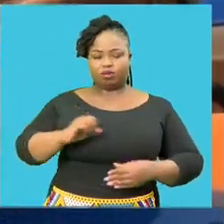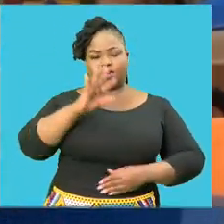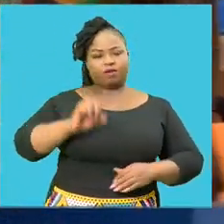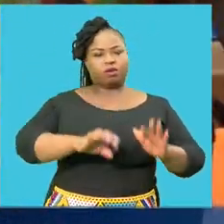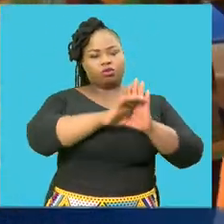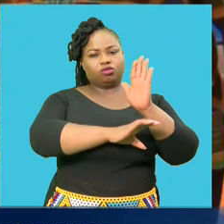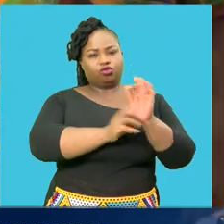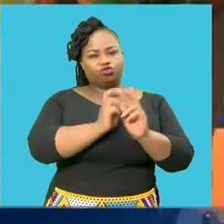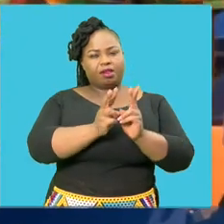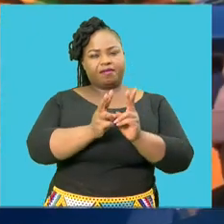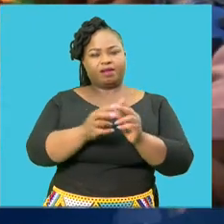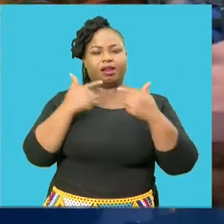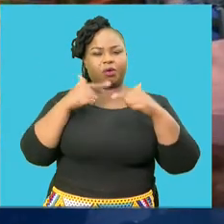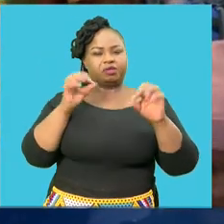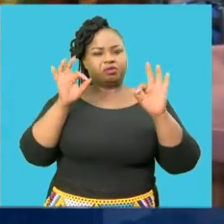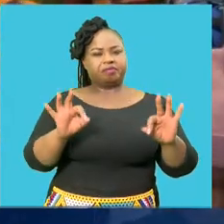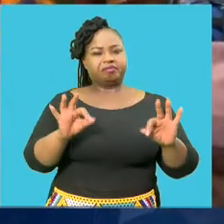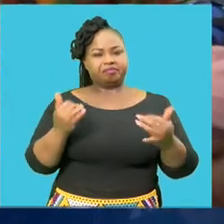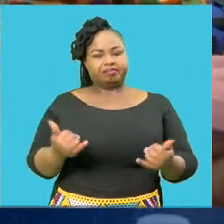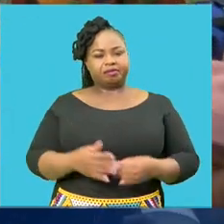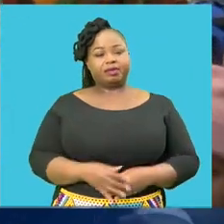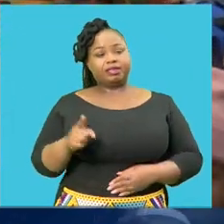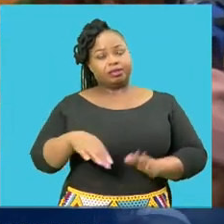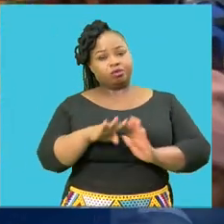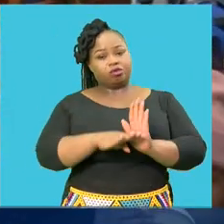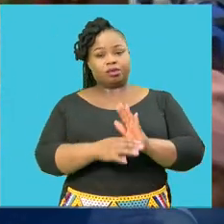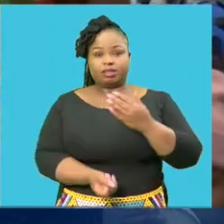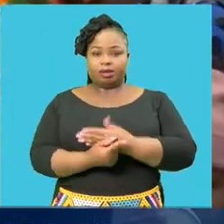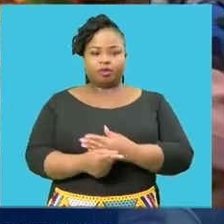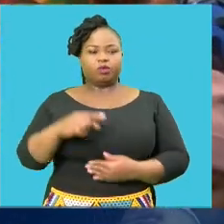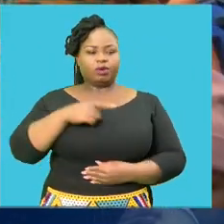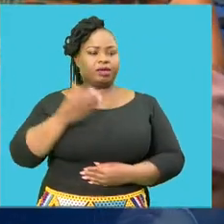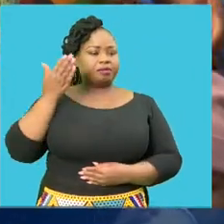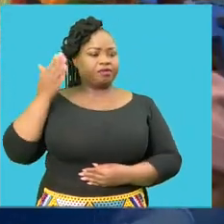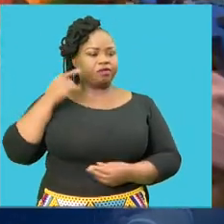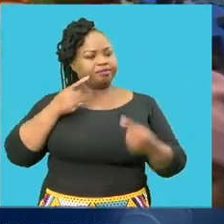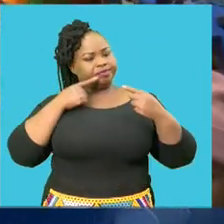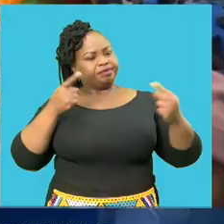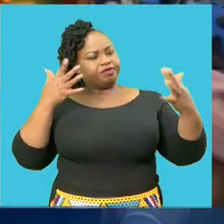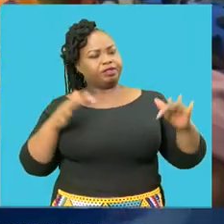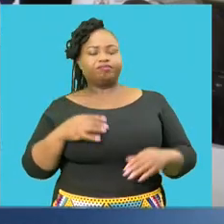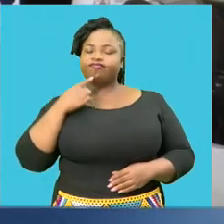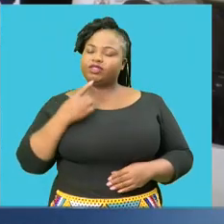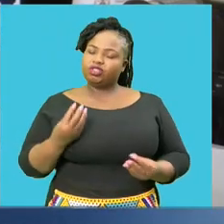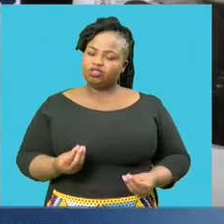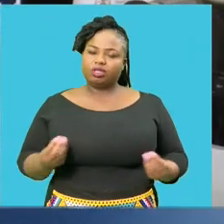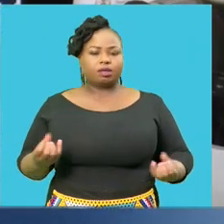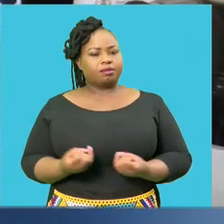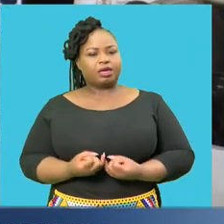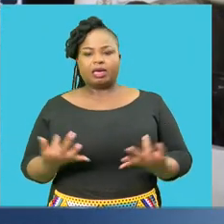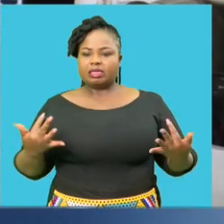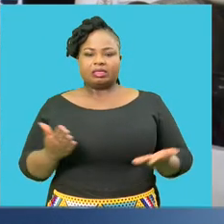isu mina mbilim. Kanti lo lthelo luza ngemuwa kwa mbigo watalula, ubagi izi ngane izi ninge,